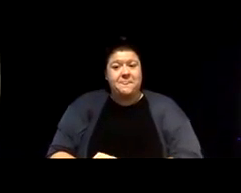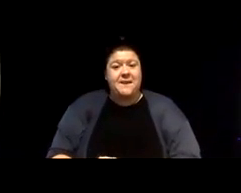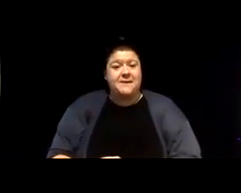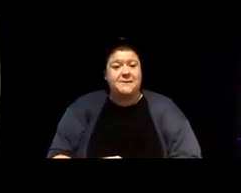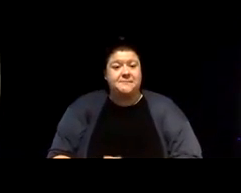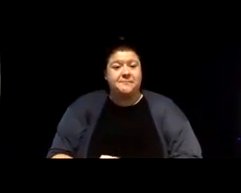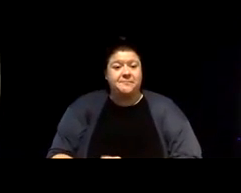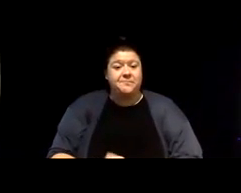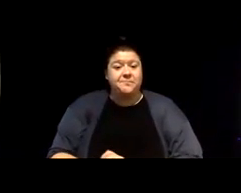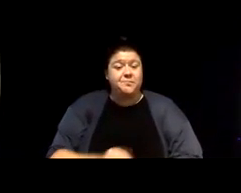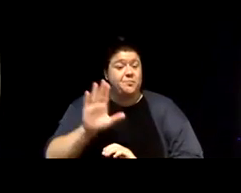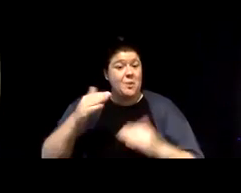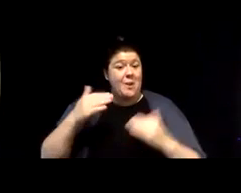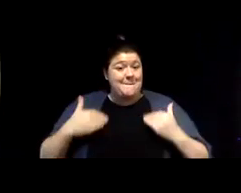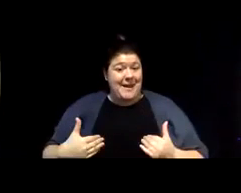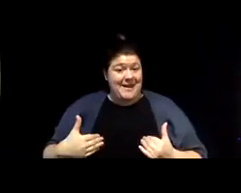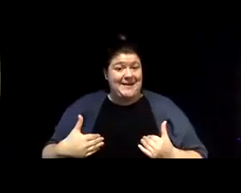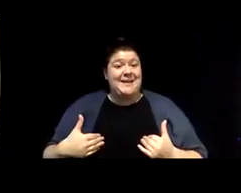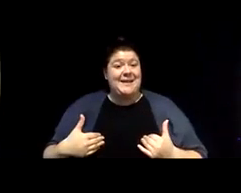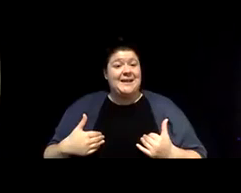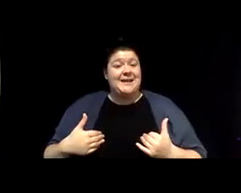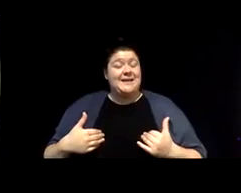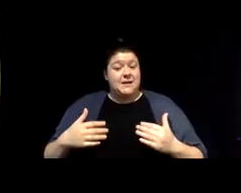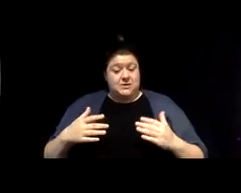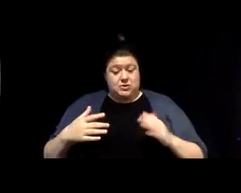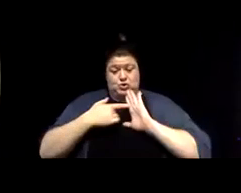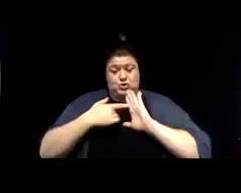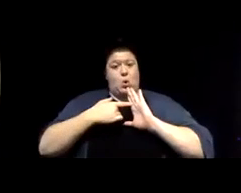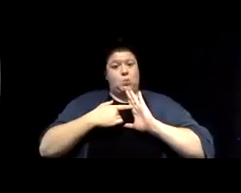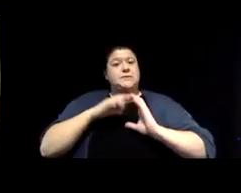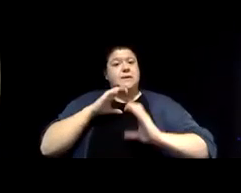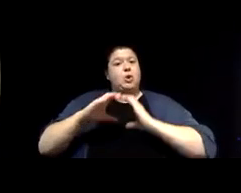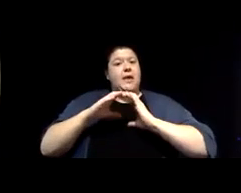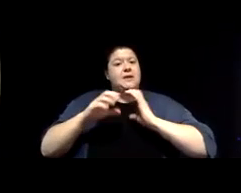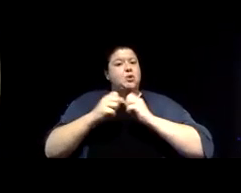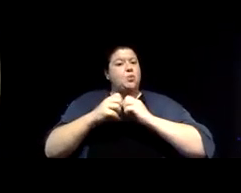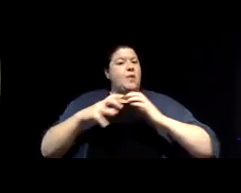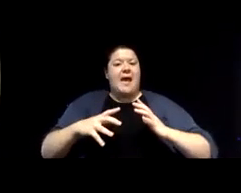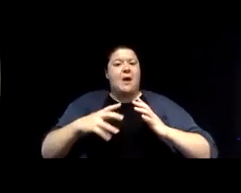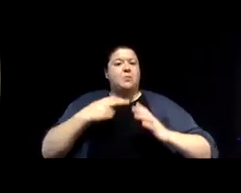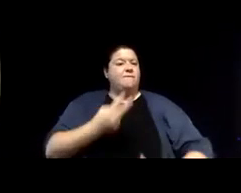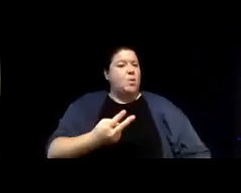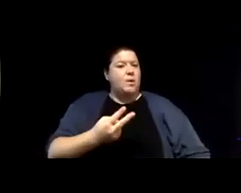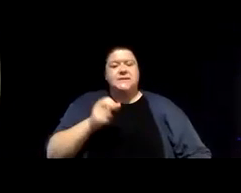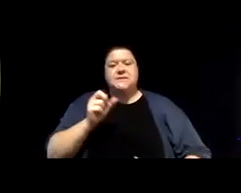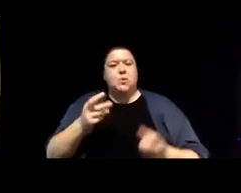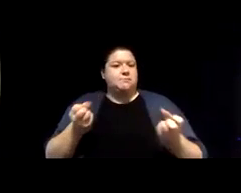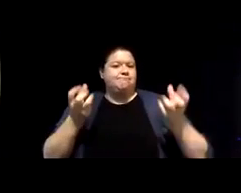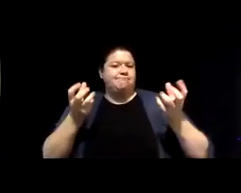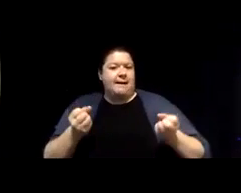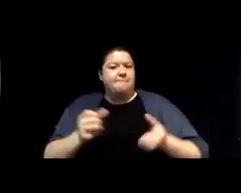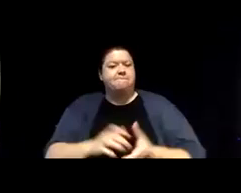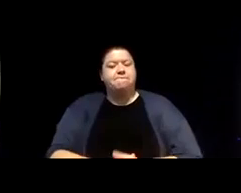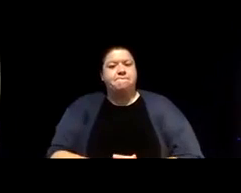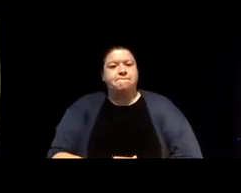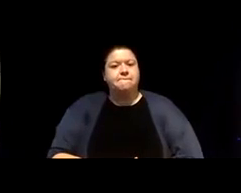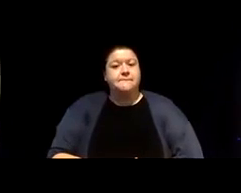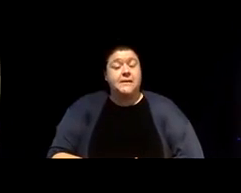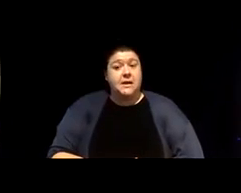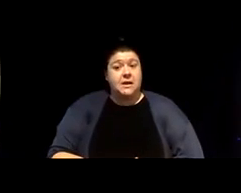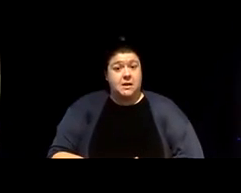So your body is speaking without you needing to say anything. The quality of your voice, if you